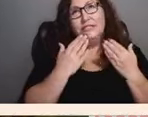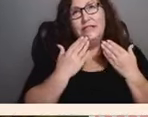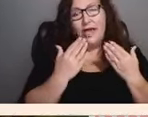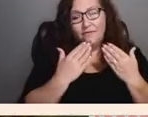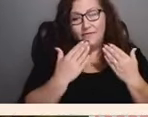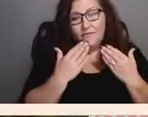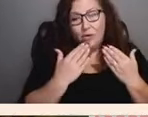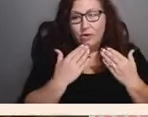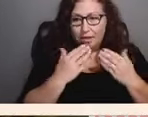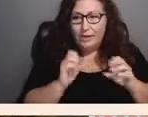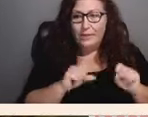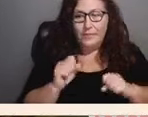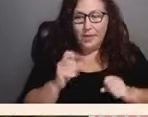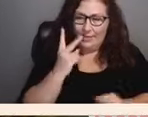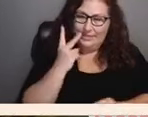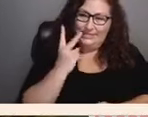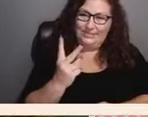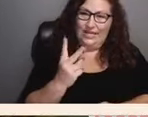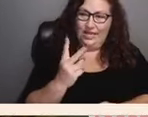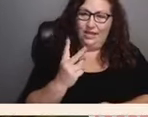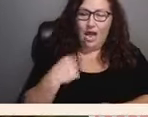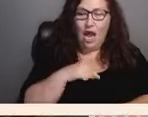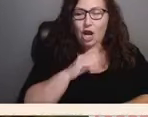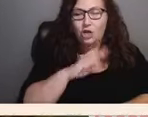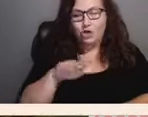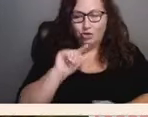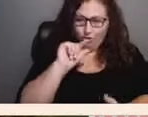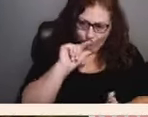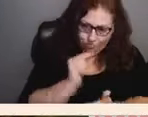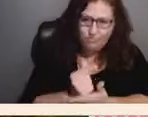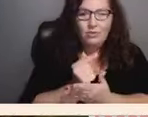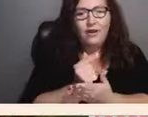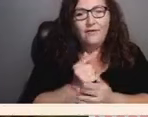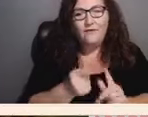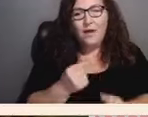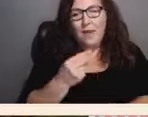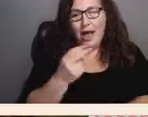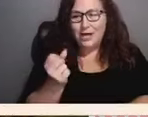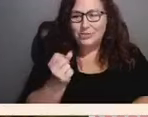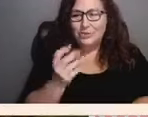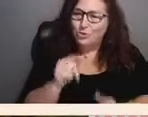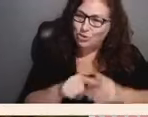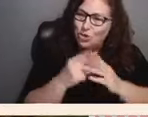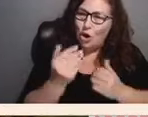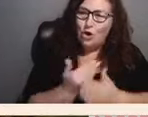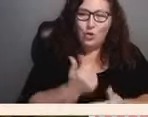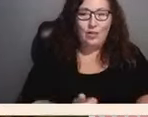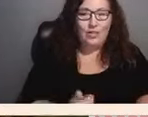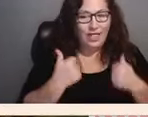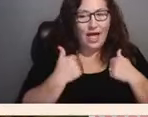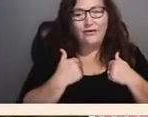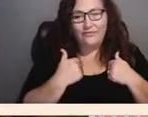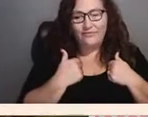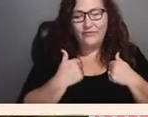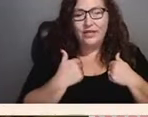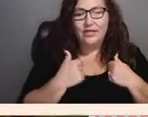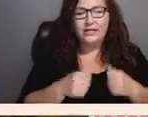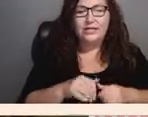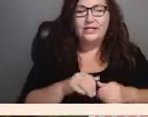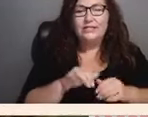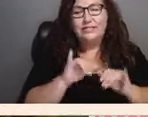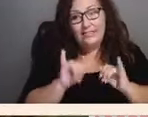see our children graduate from high school and start a new life of staying in our home until they're in their